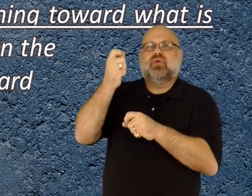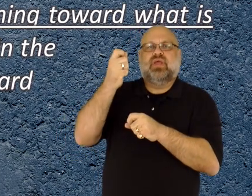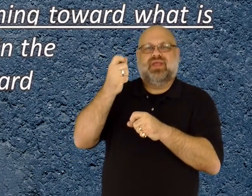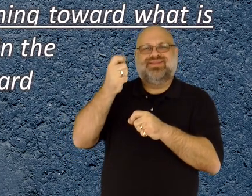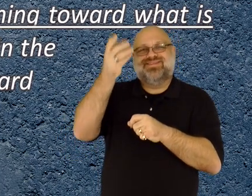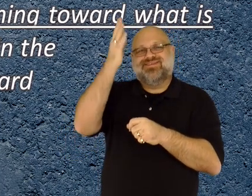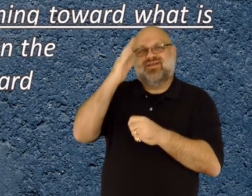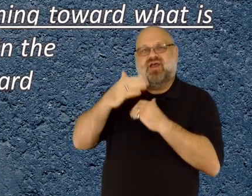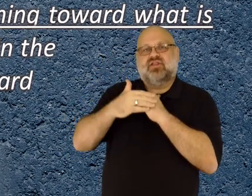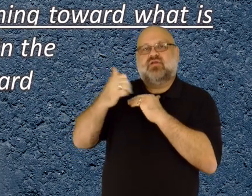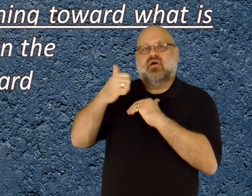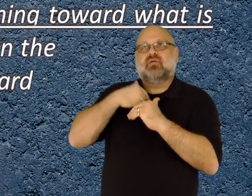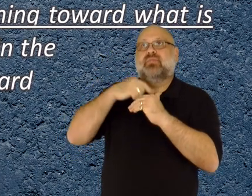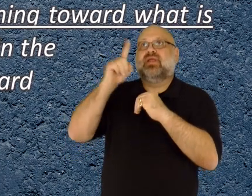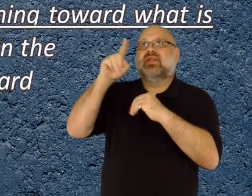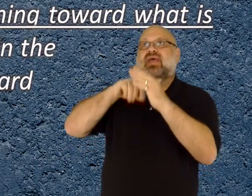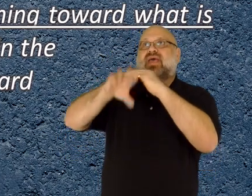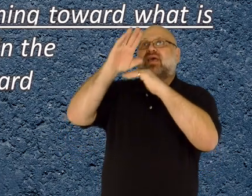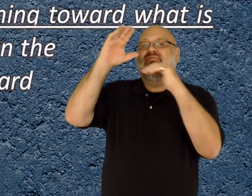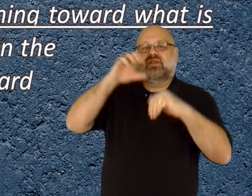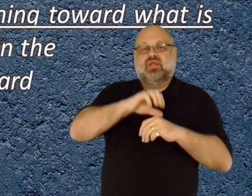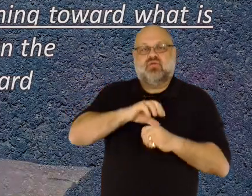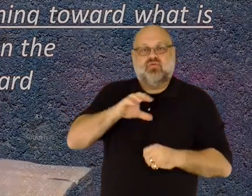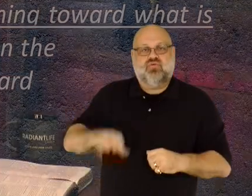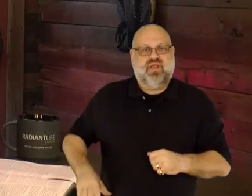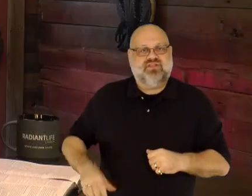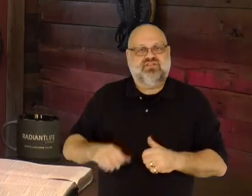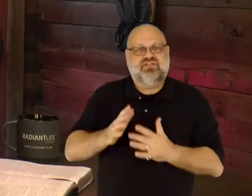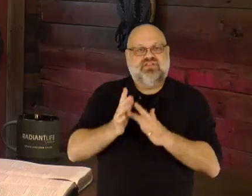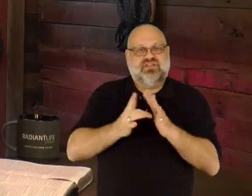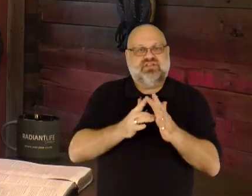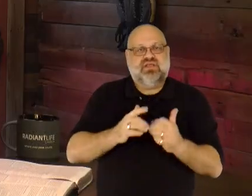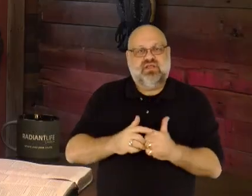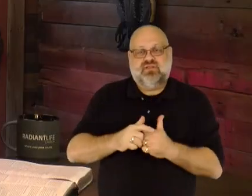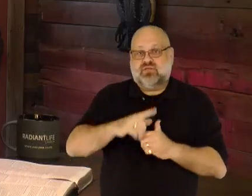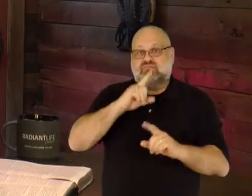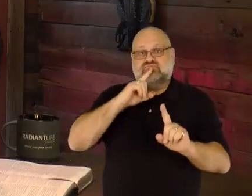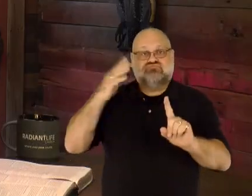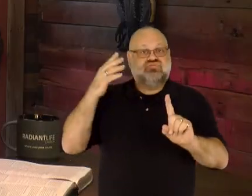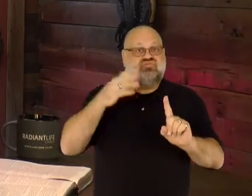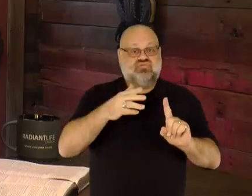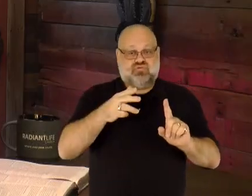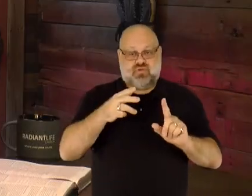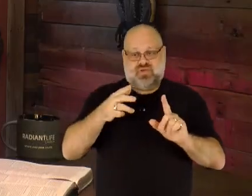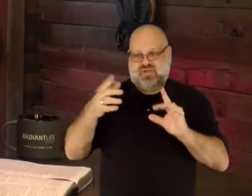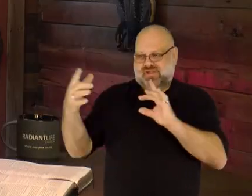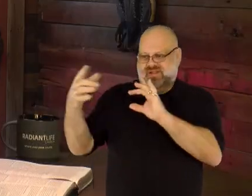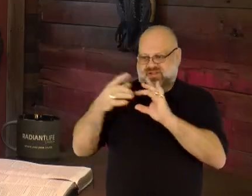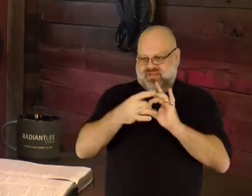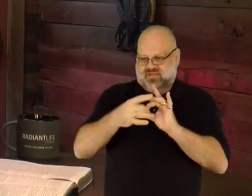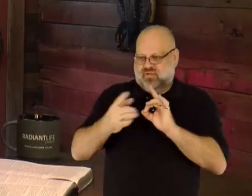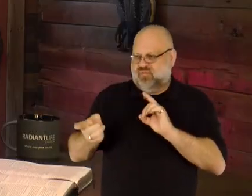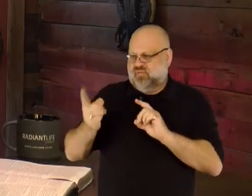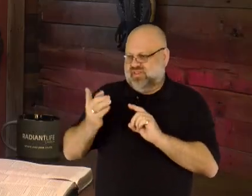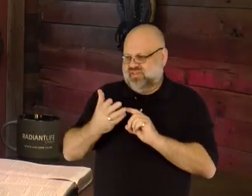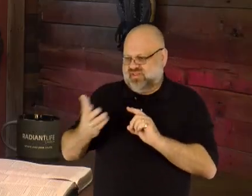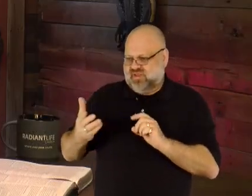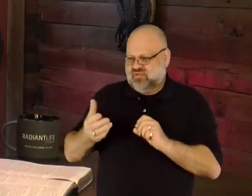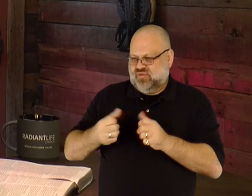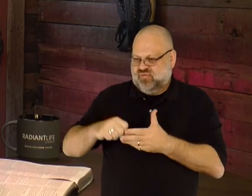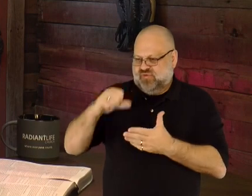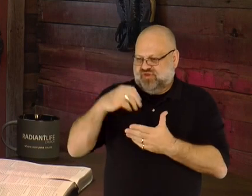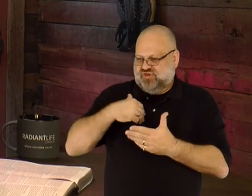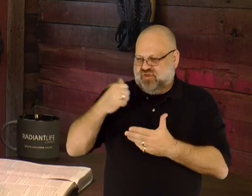which God has called me heavenward in Christ Jesus." There's a direct parallel between the one thing that the rich young